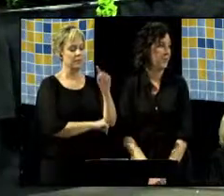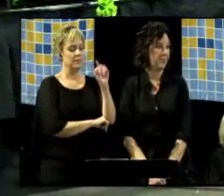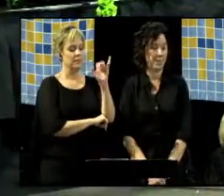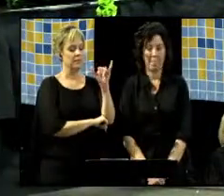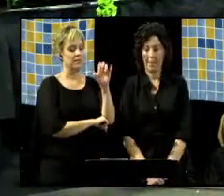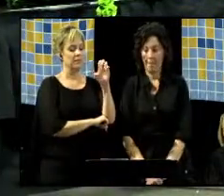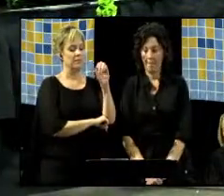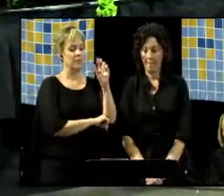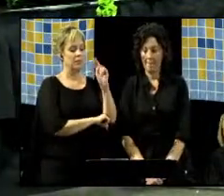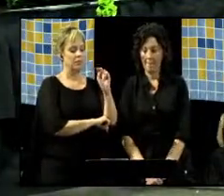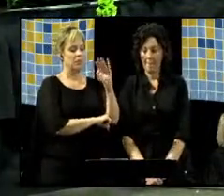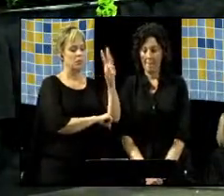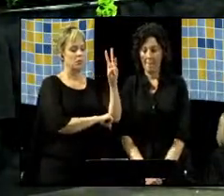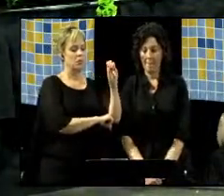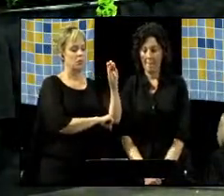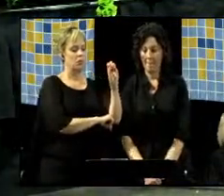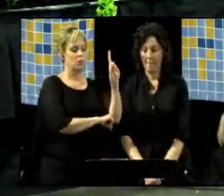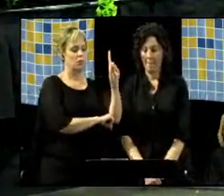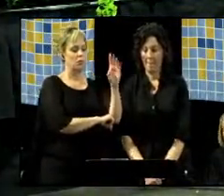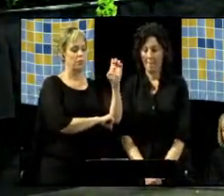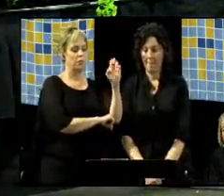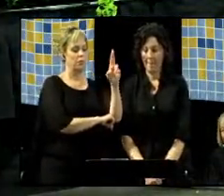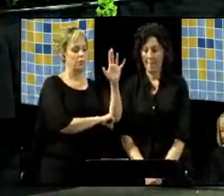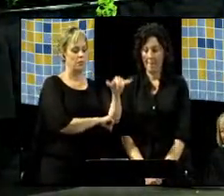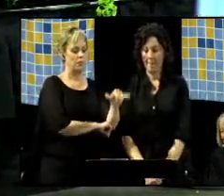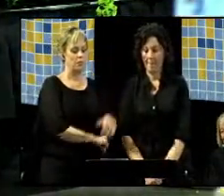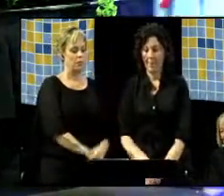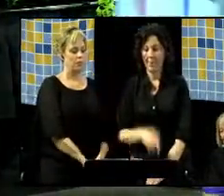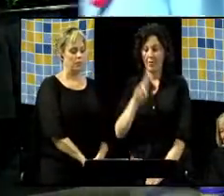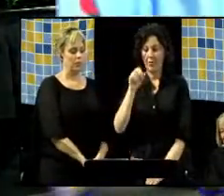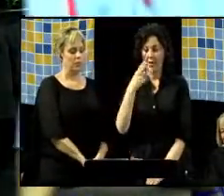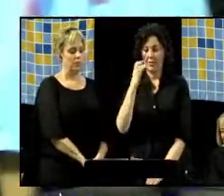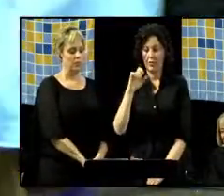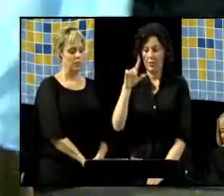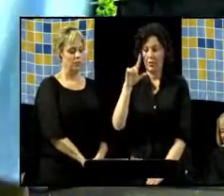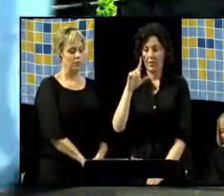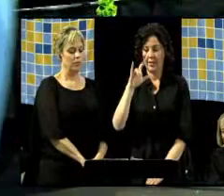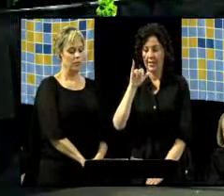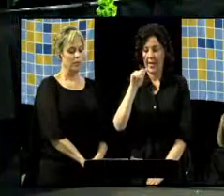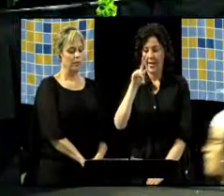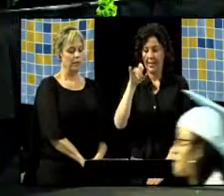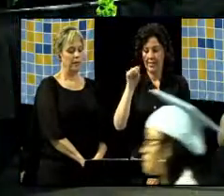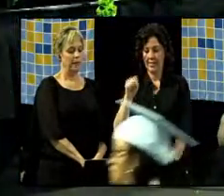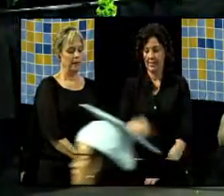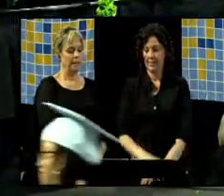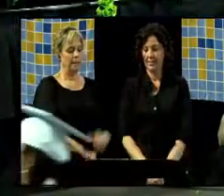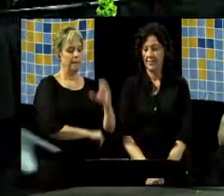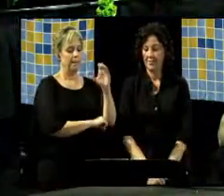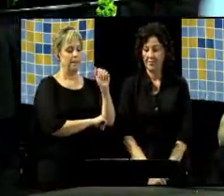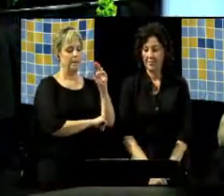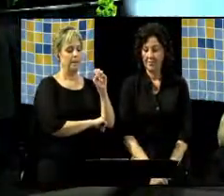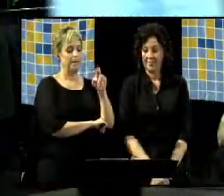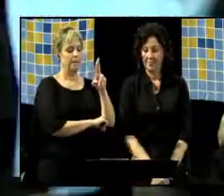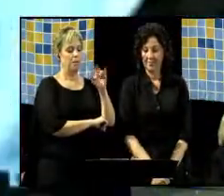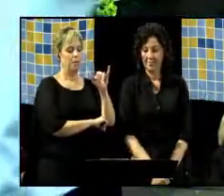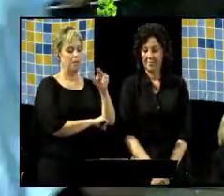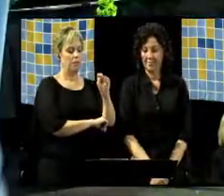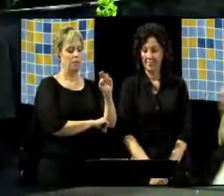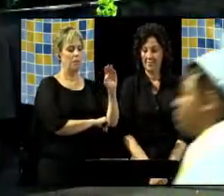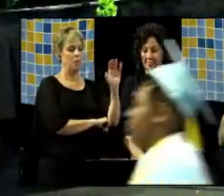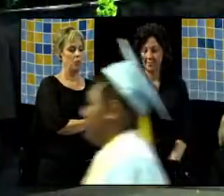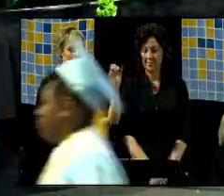Tyon Jameer Woodbury, Rachel Kelly Yates, Cameron Young,